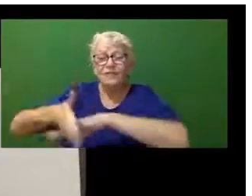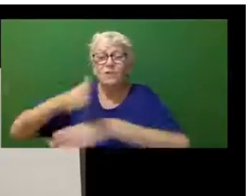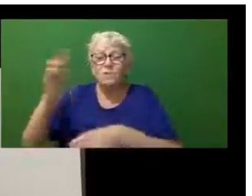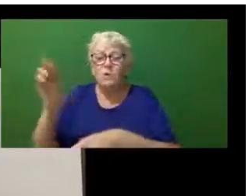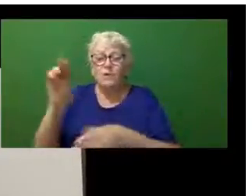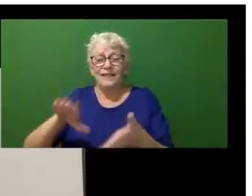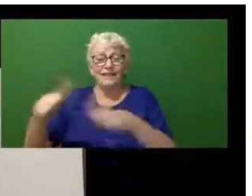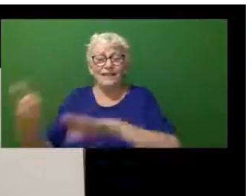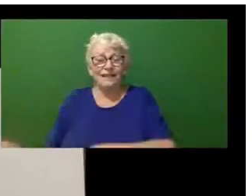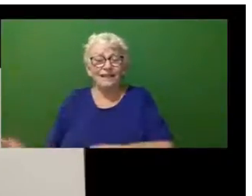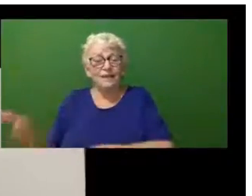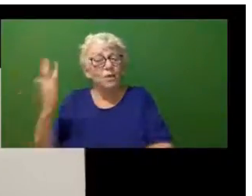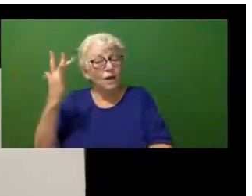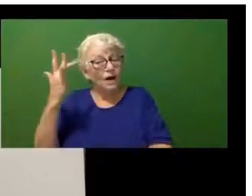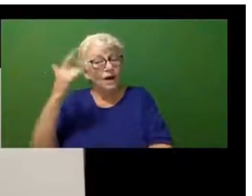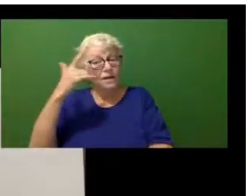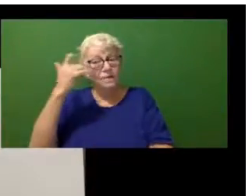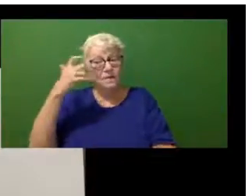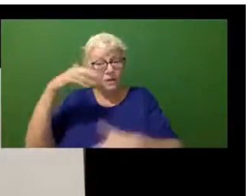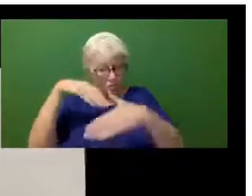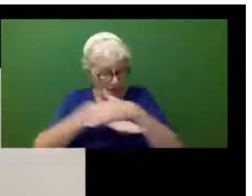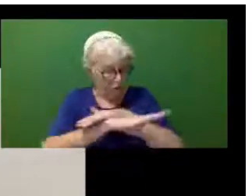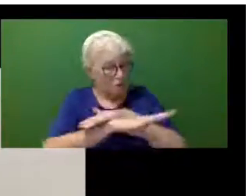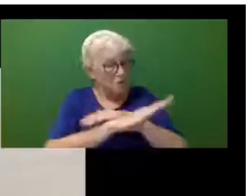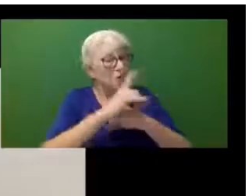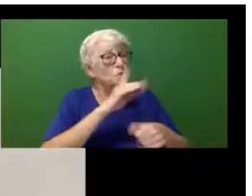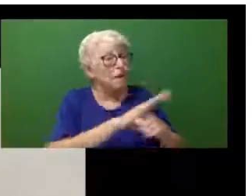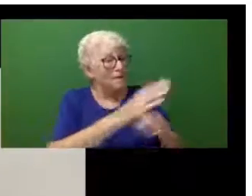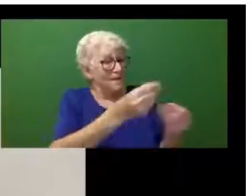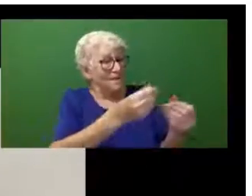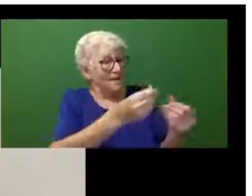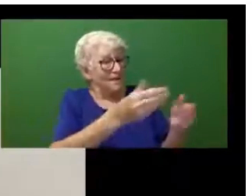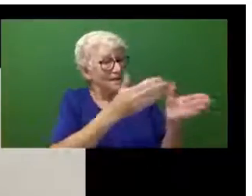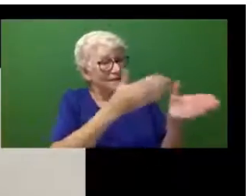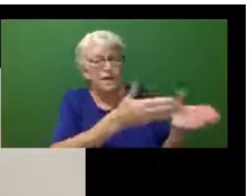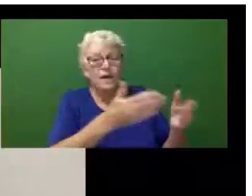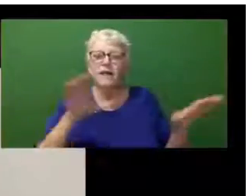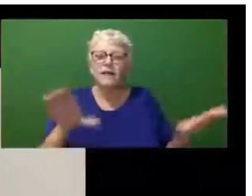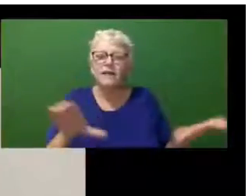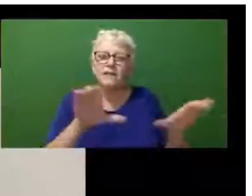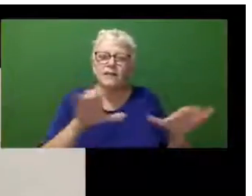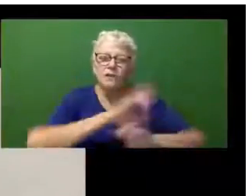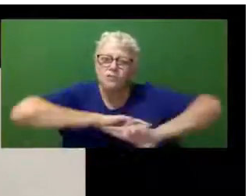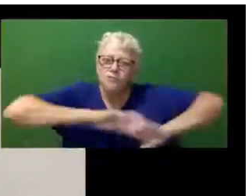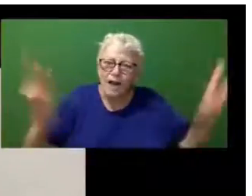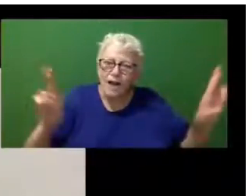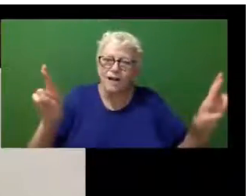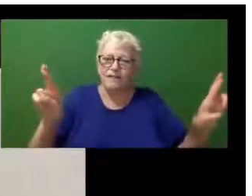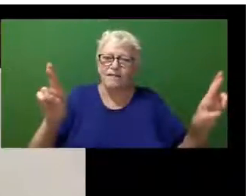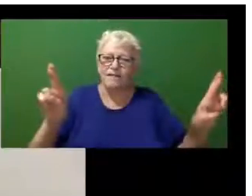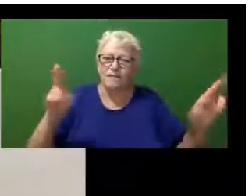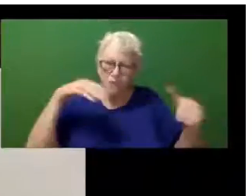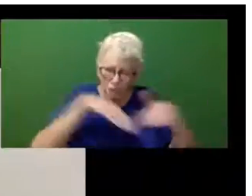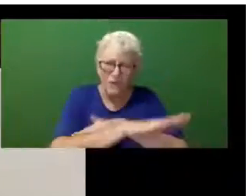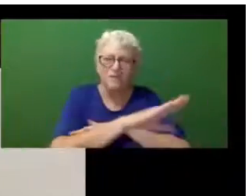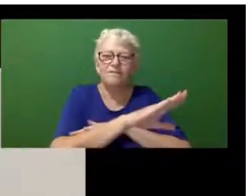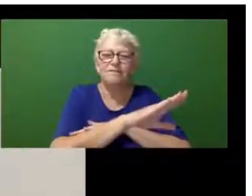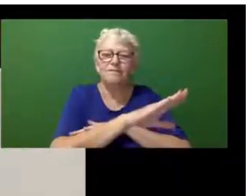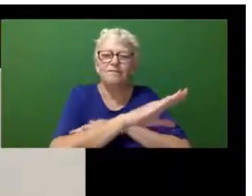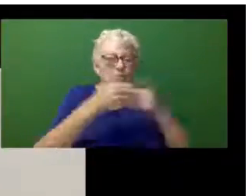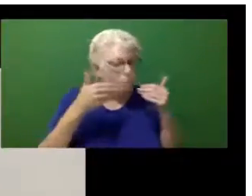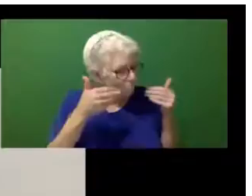Moses' passing. Because once the Israelites entered into the promised land, they did so ready to do